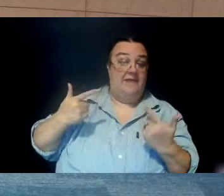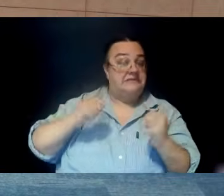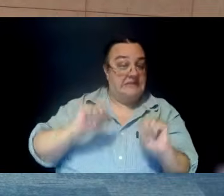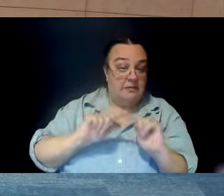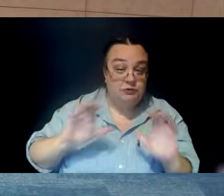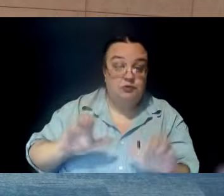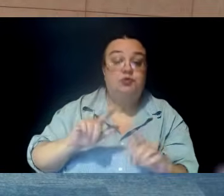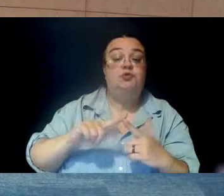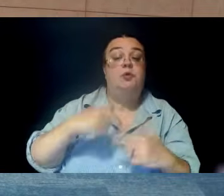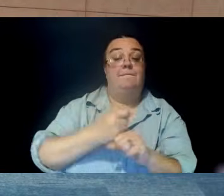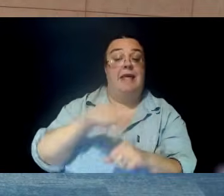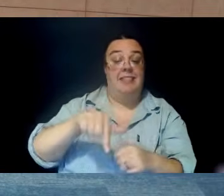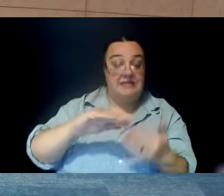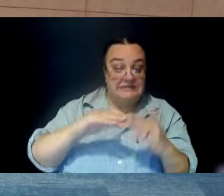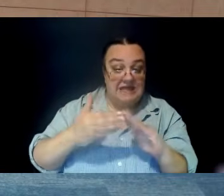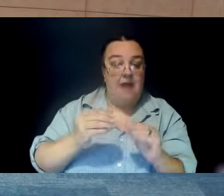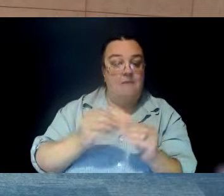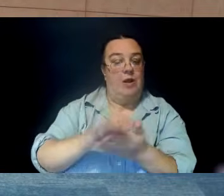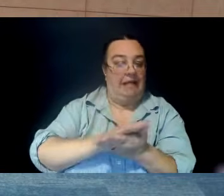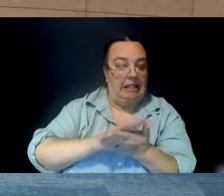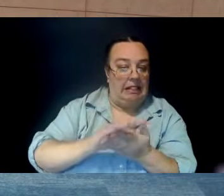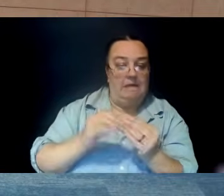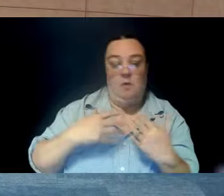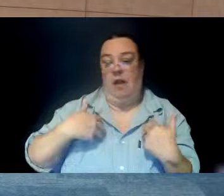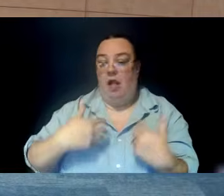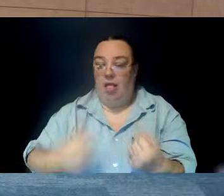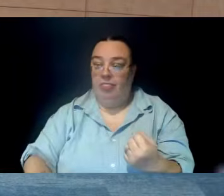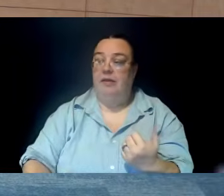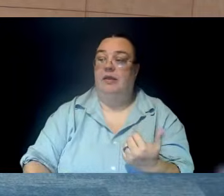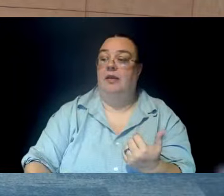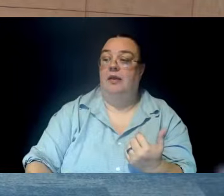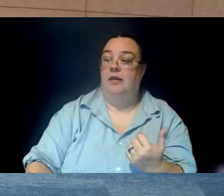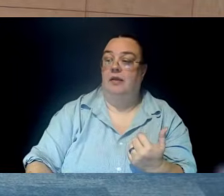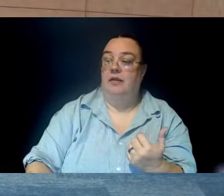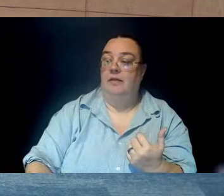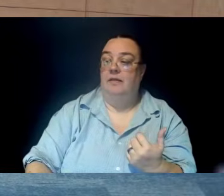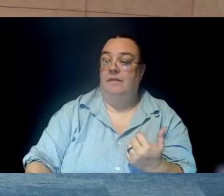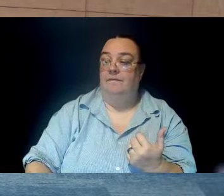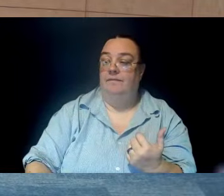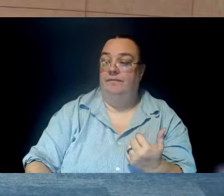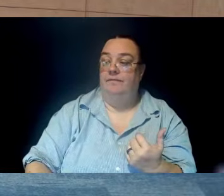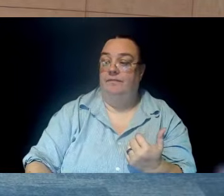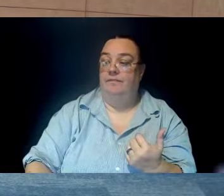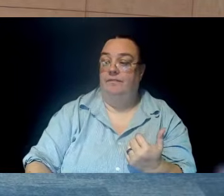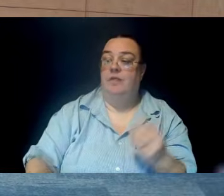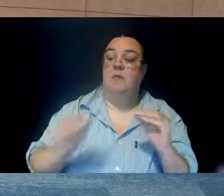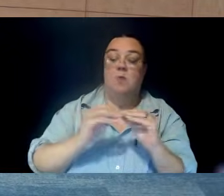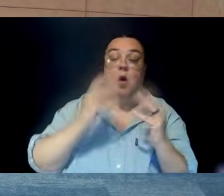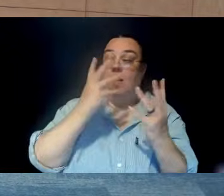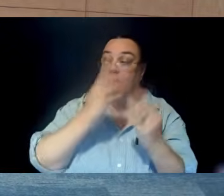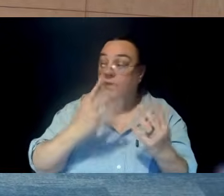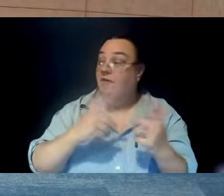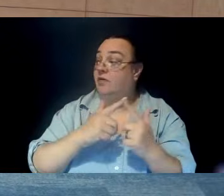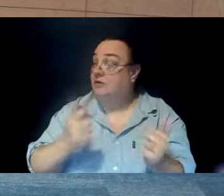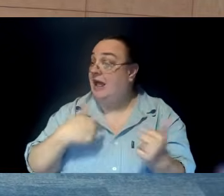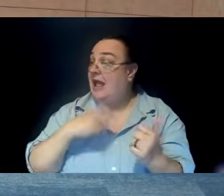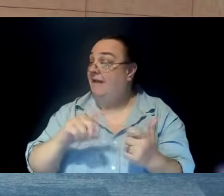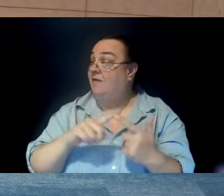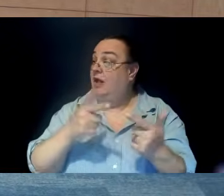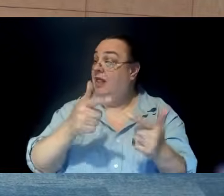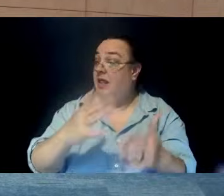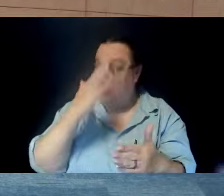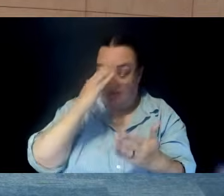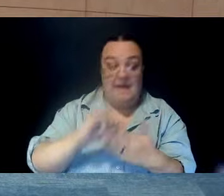the town cleaner, healthier, more beautiful, etc. I have to let you know that